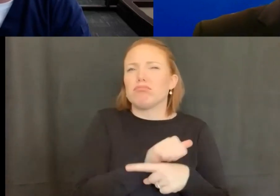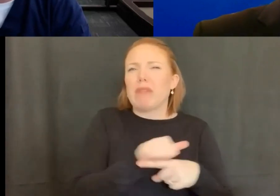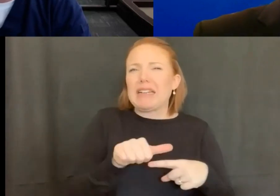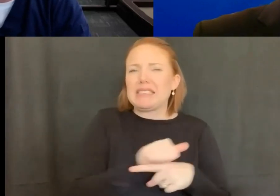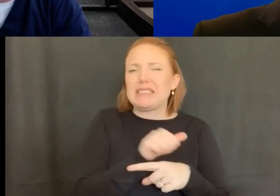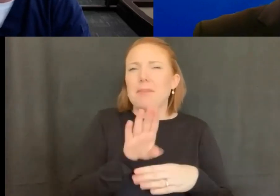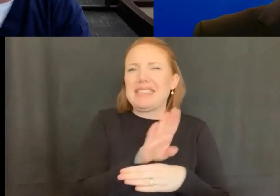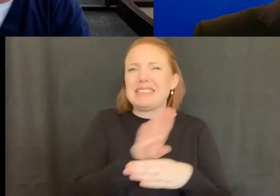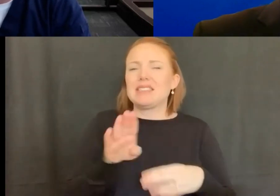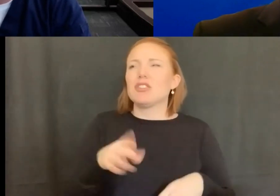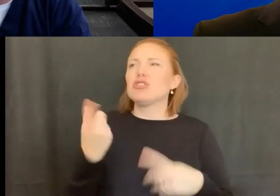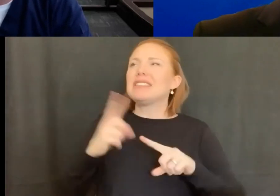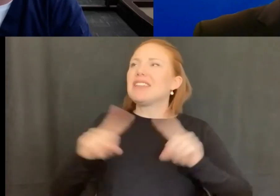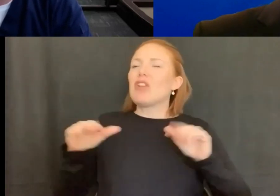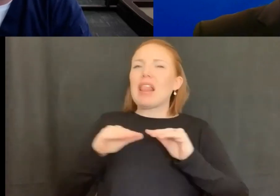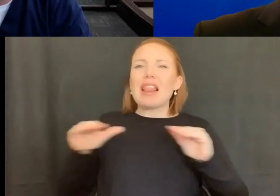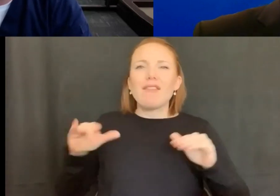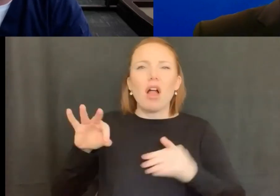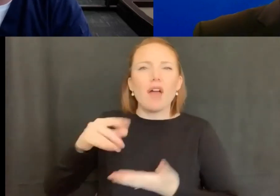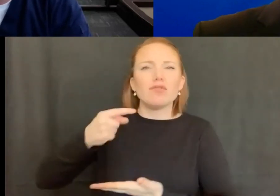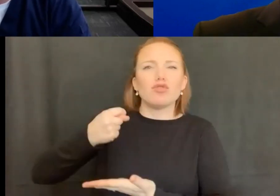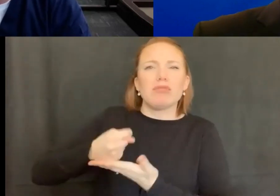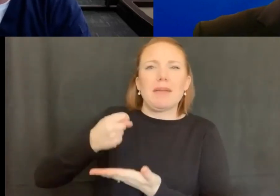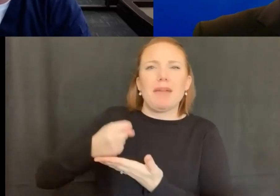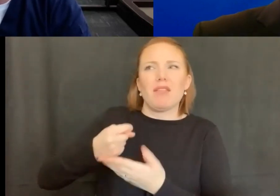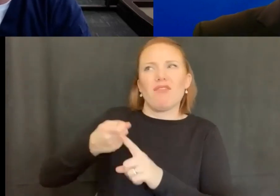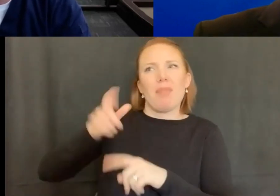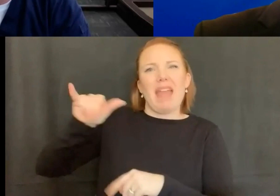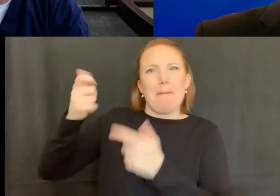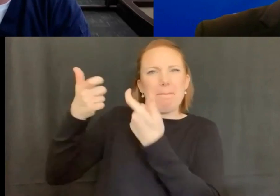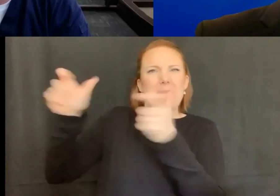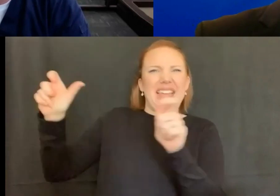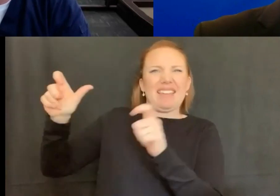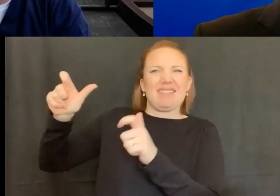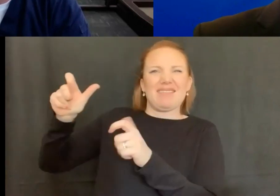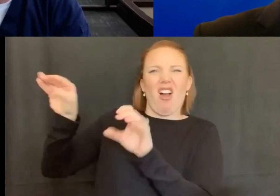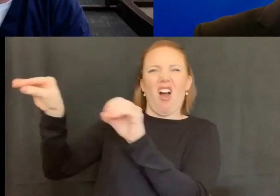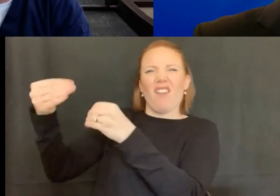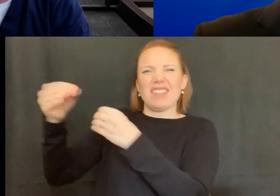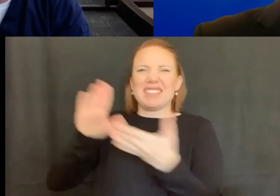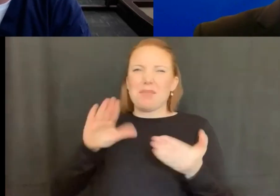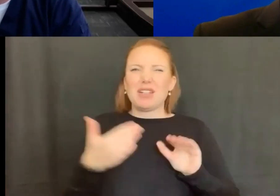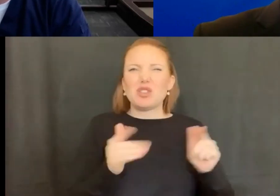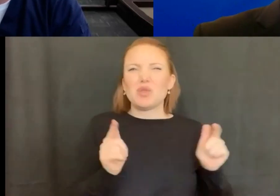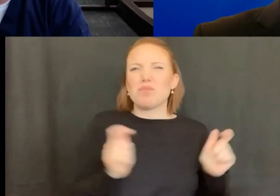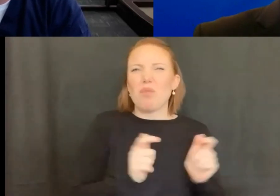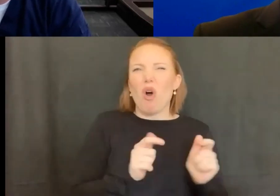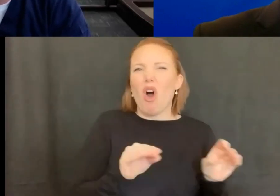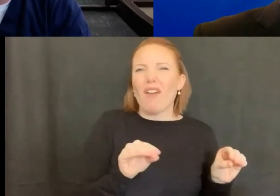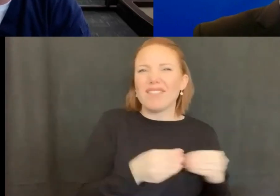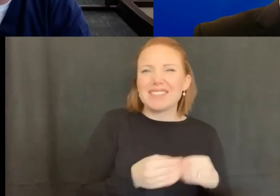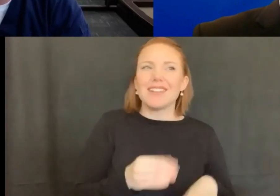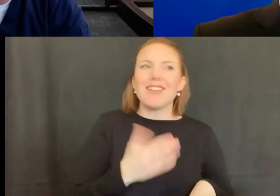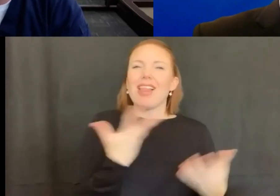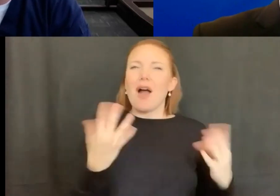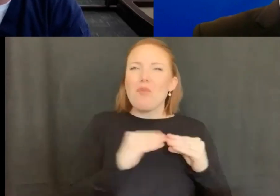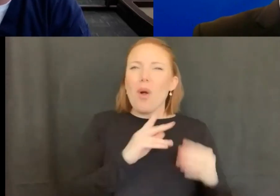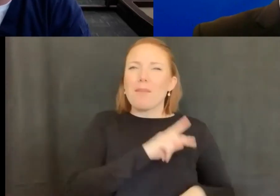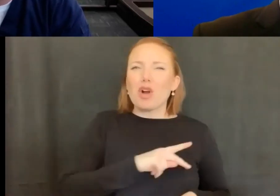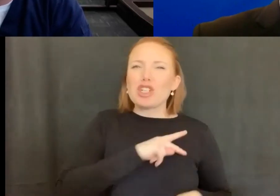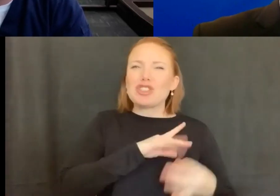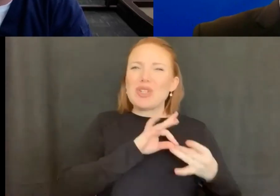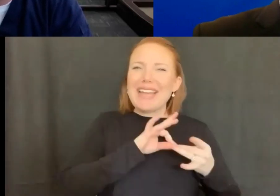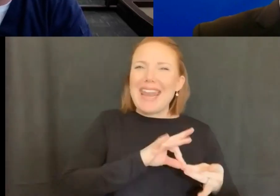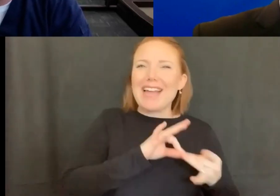There's a different level of treatment that you're getting from there as opposed to here. There's a lot of personal connection with somebody that owns